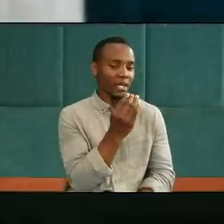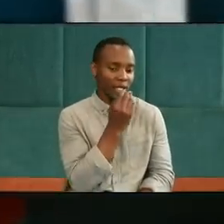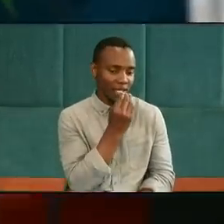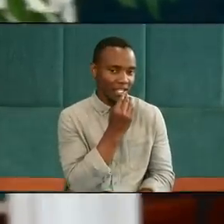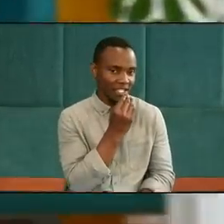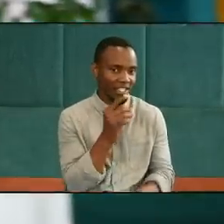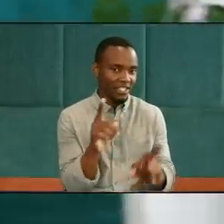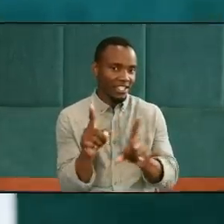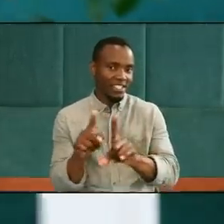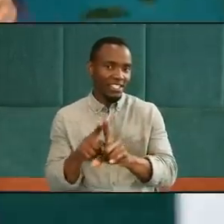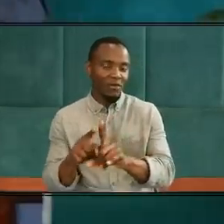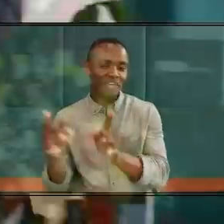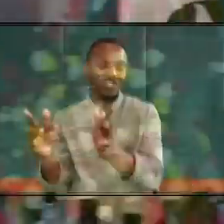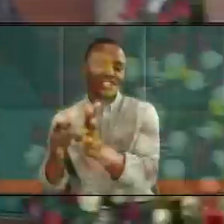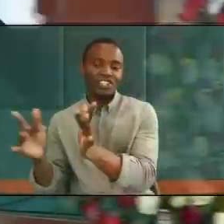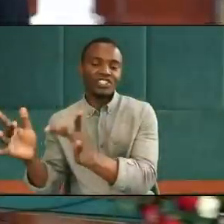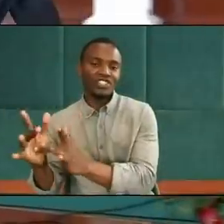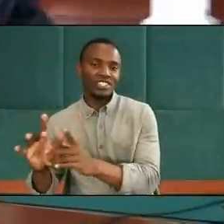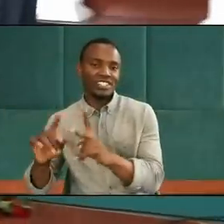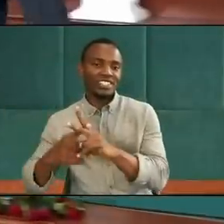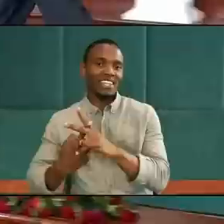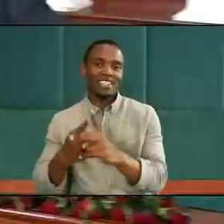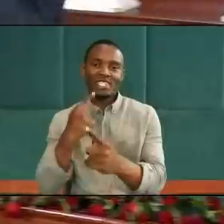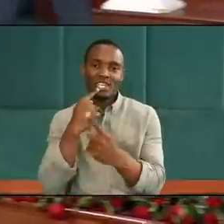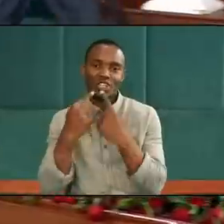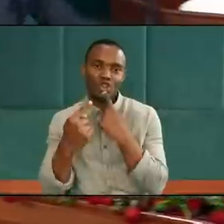And Jesus broke the silence.